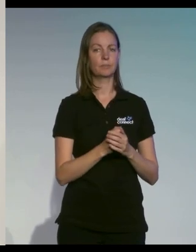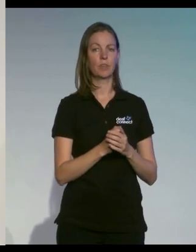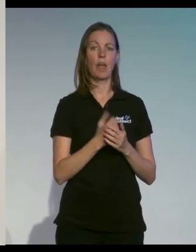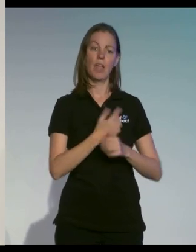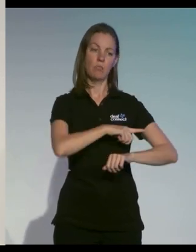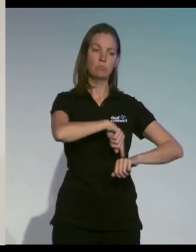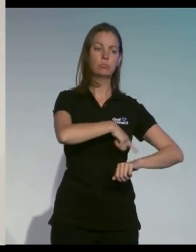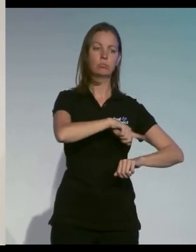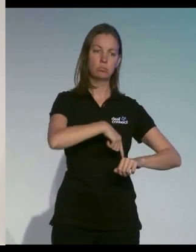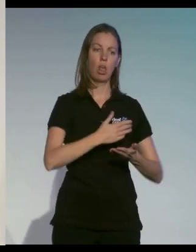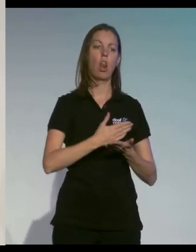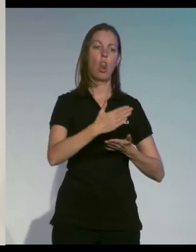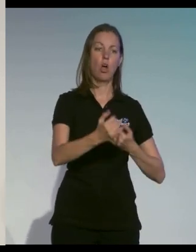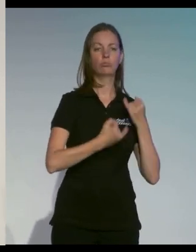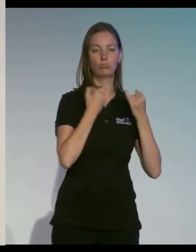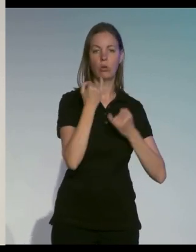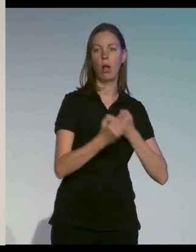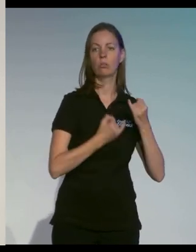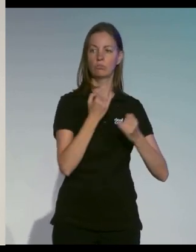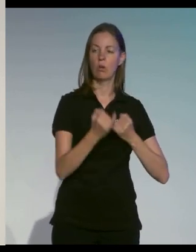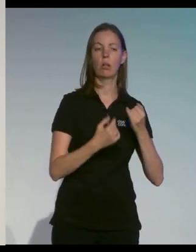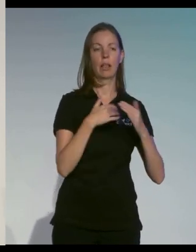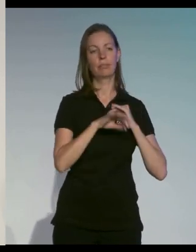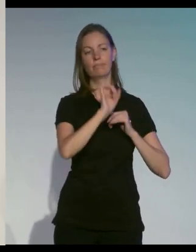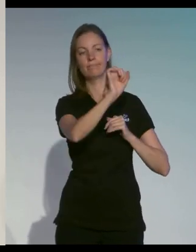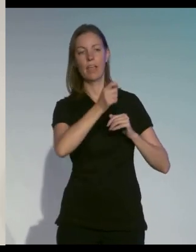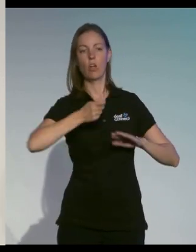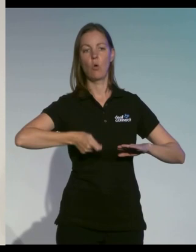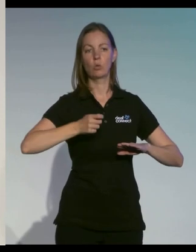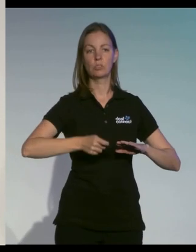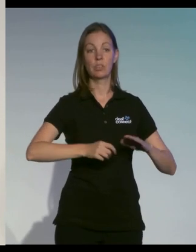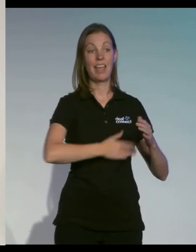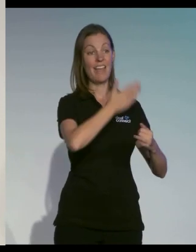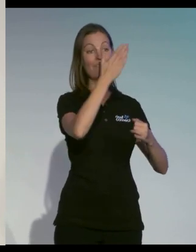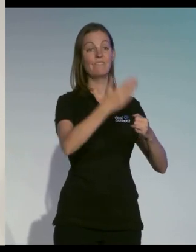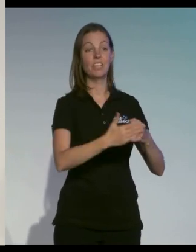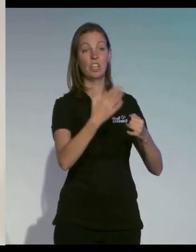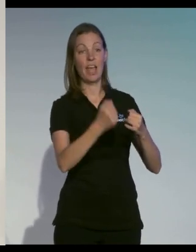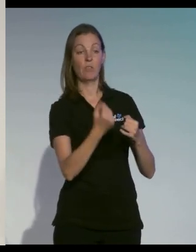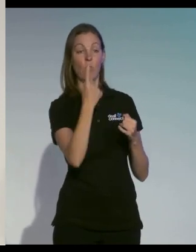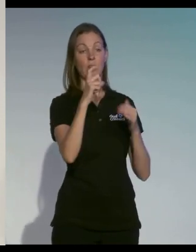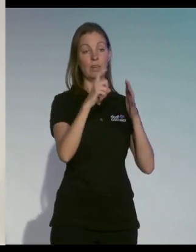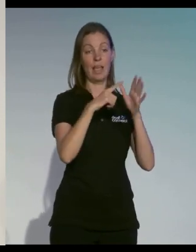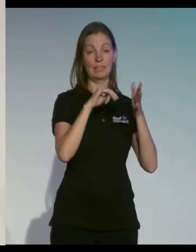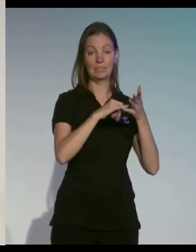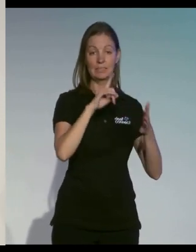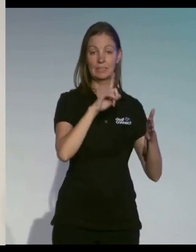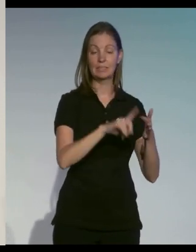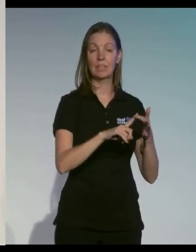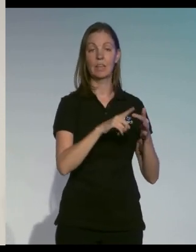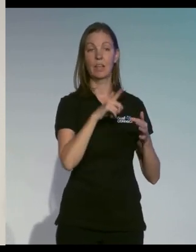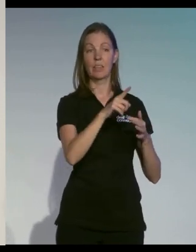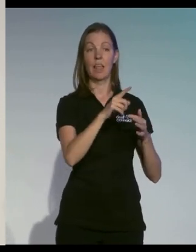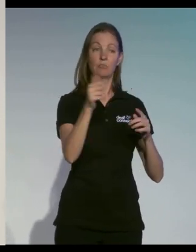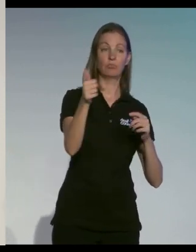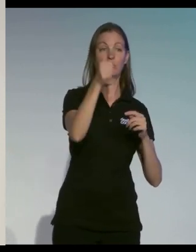the courts of India. And eventually, in a case called Jovar against the Union of India, the